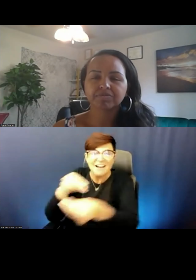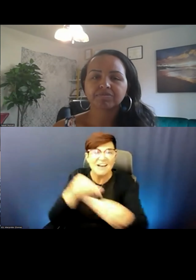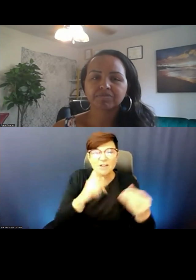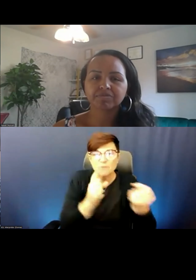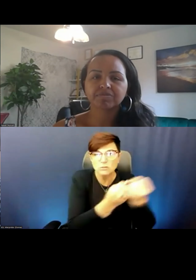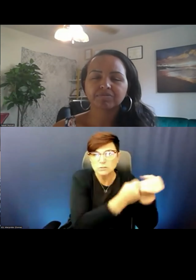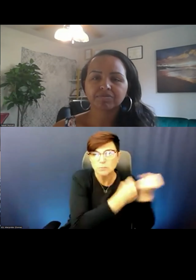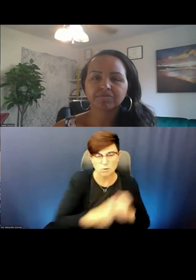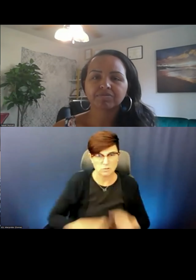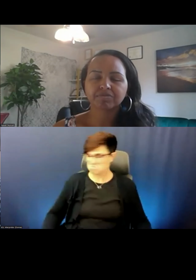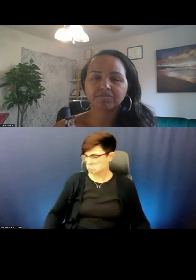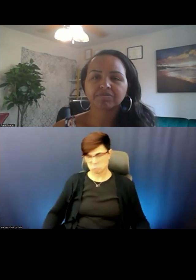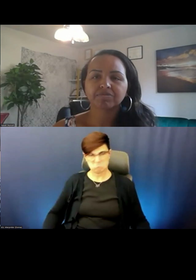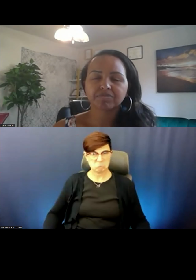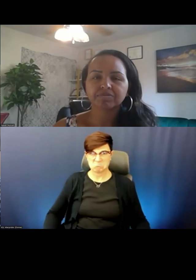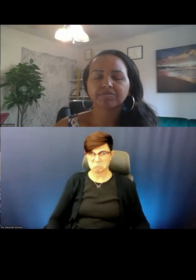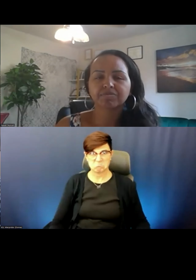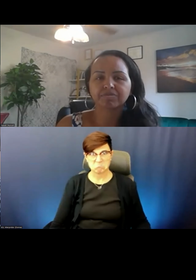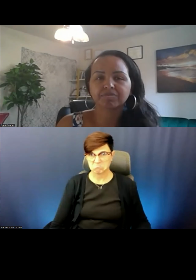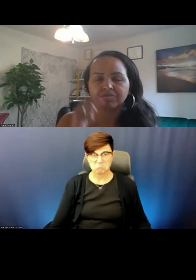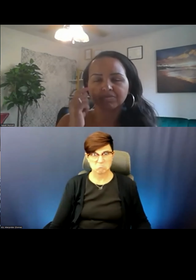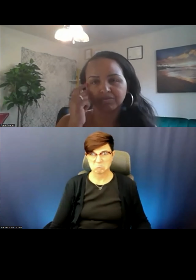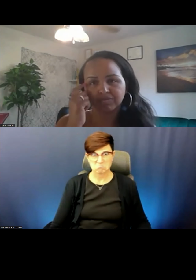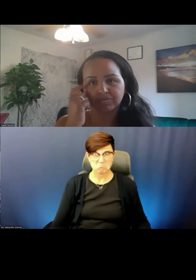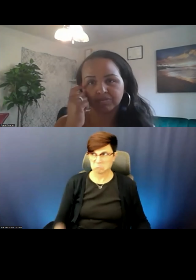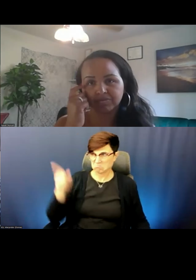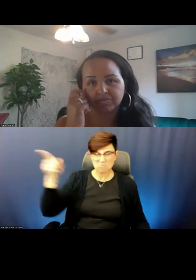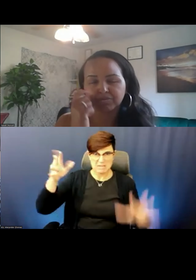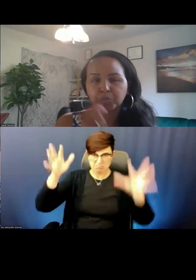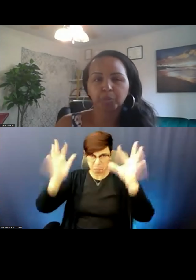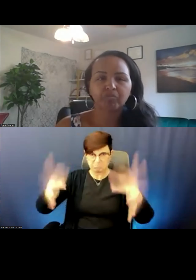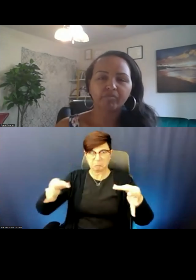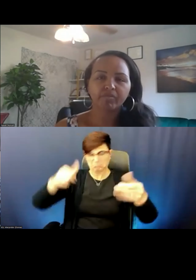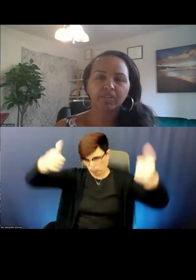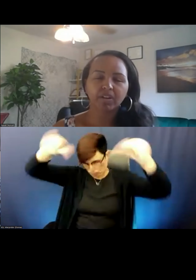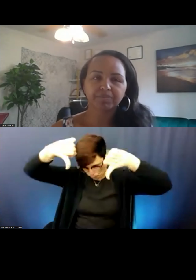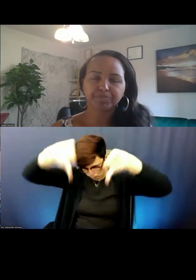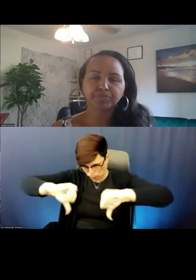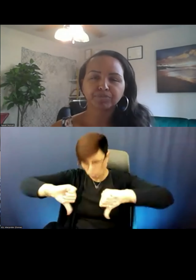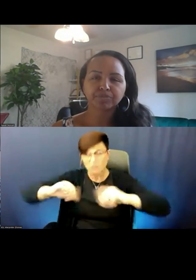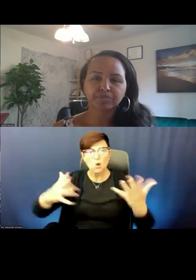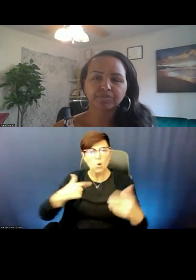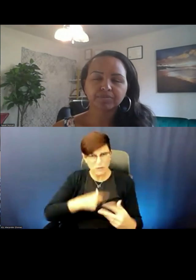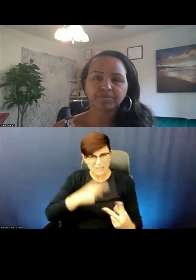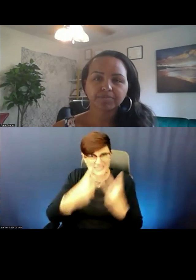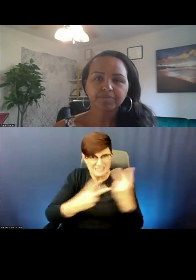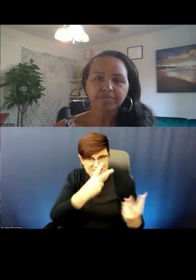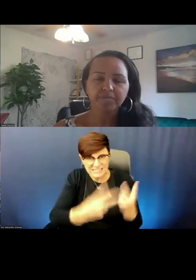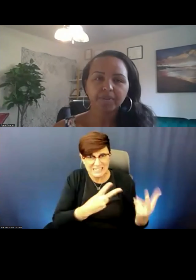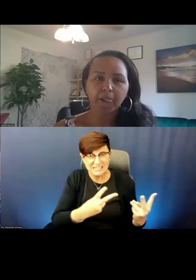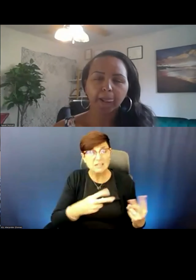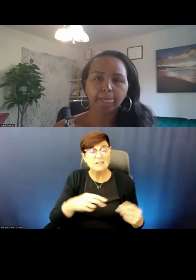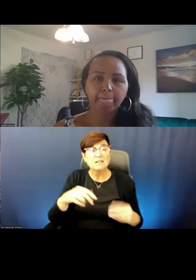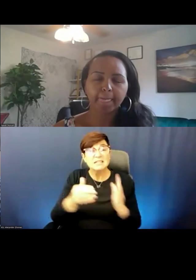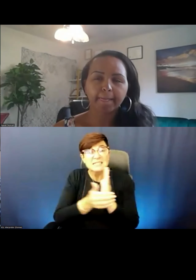mean, particularly coming out of this, particularly coming out of a place in a space where we have seen what happens in those skilled nursing facilities.